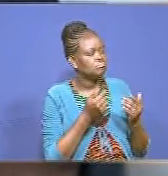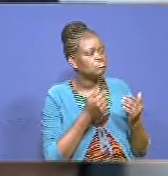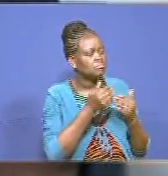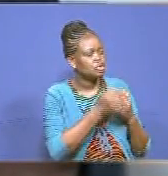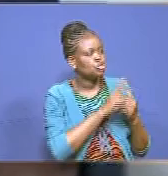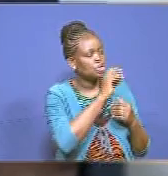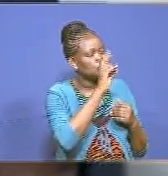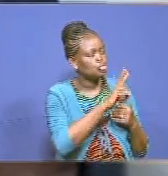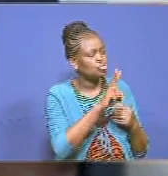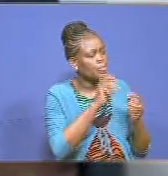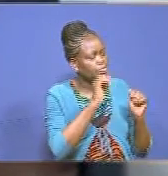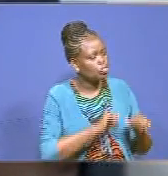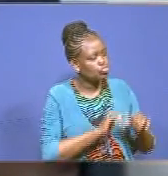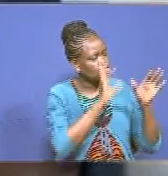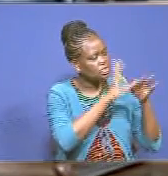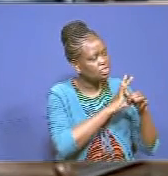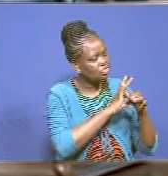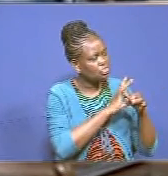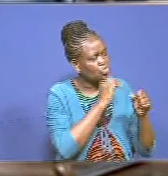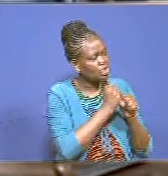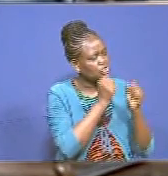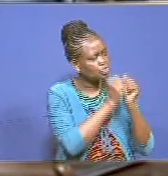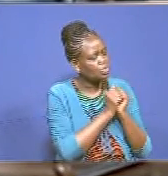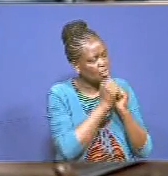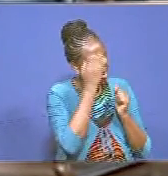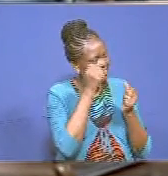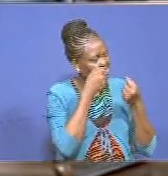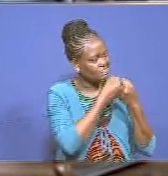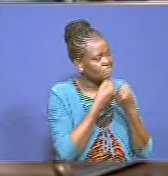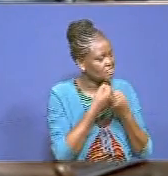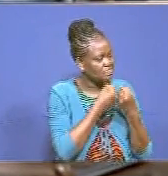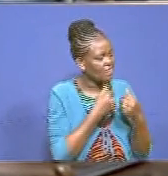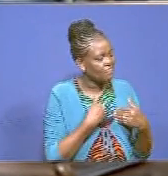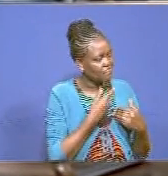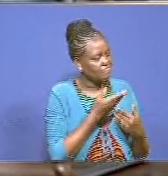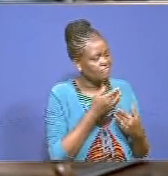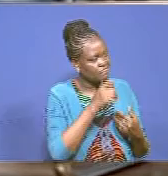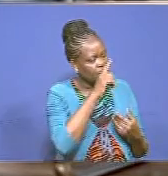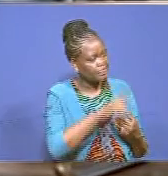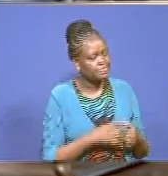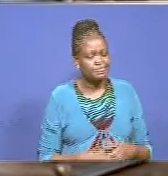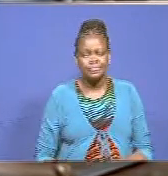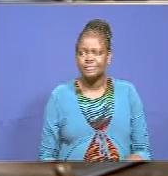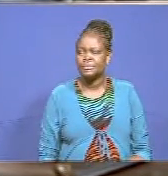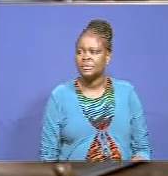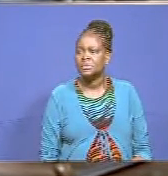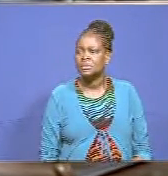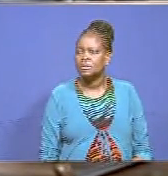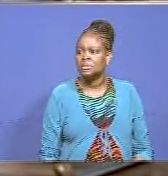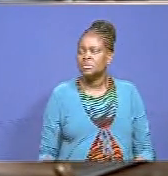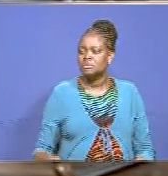will the coalition still hold in your view, based on, you know, the challenges that you're facing currently? Now, if you look at the whole